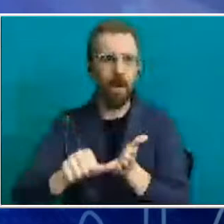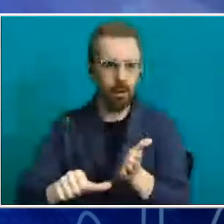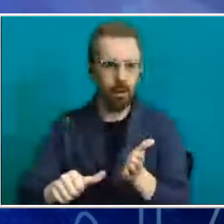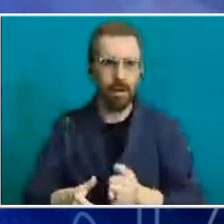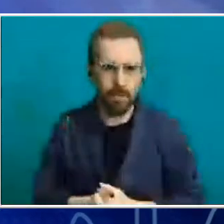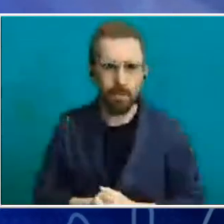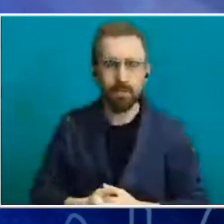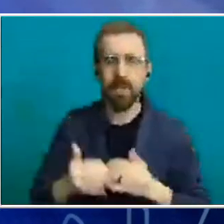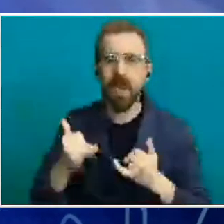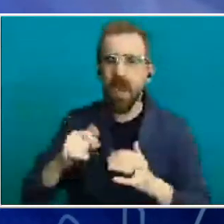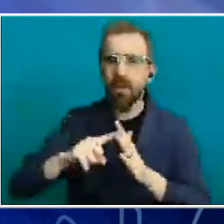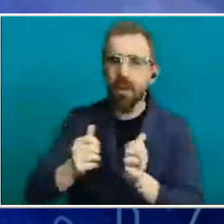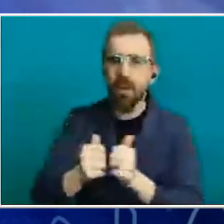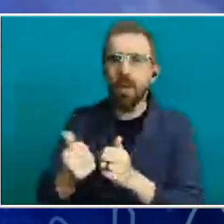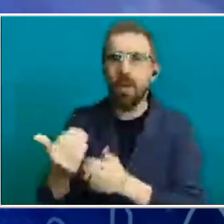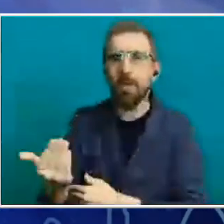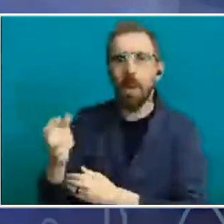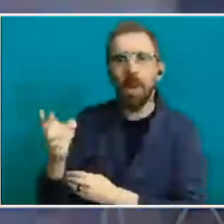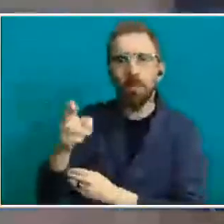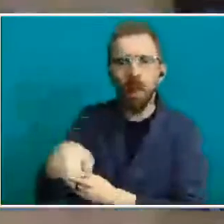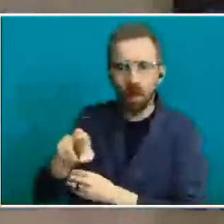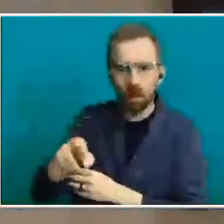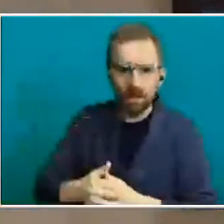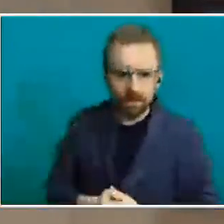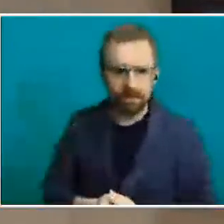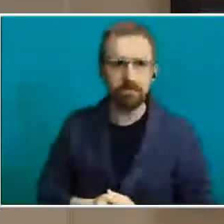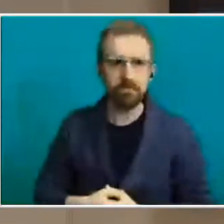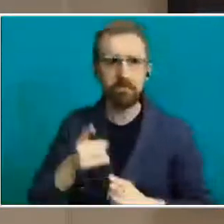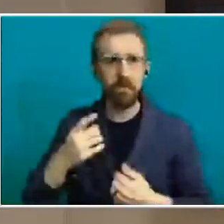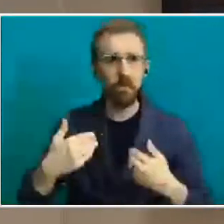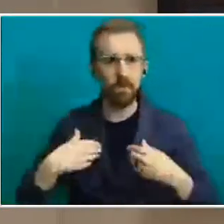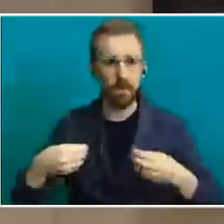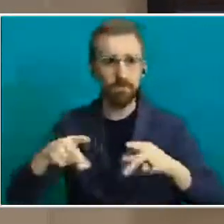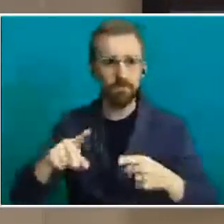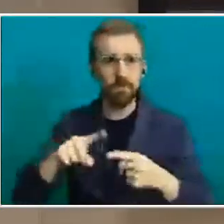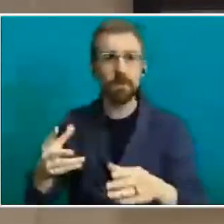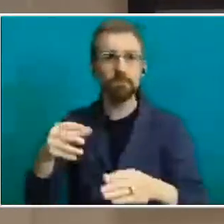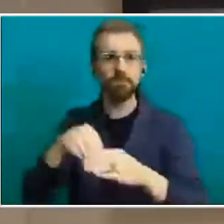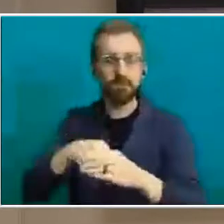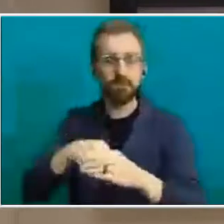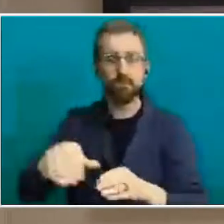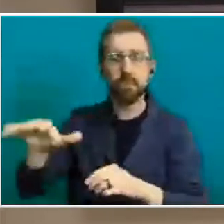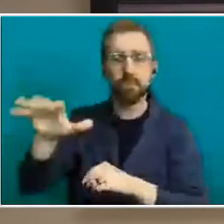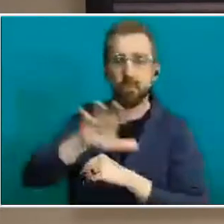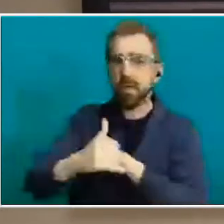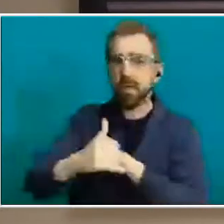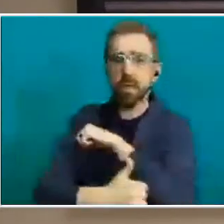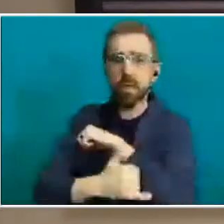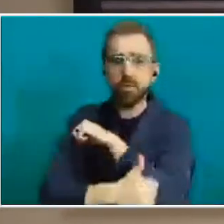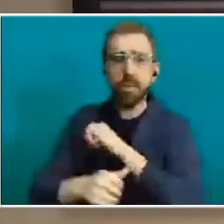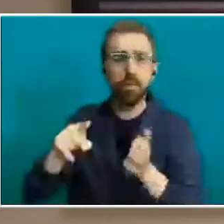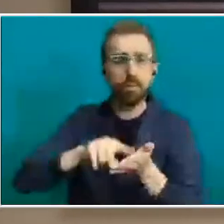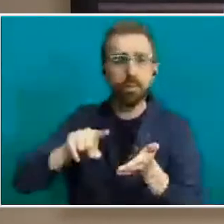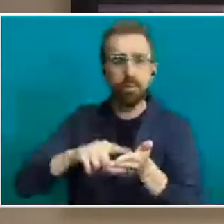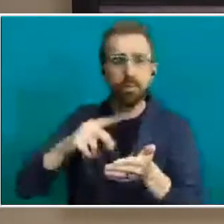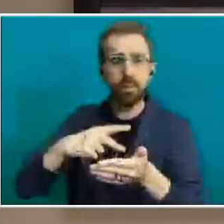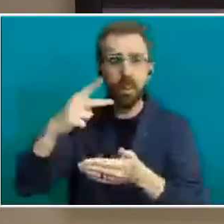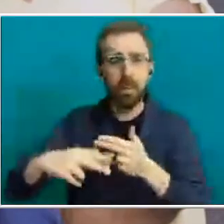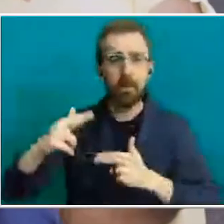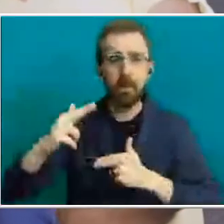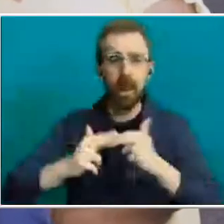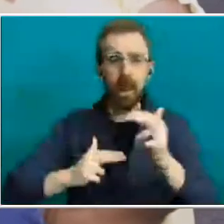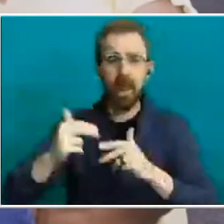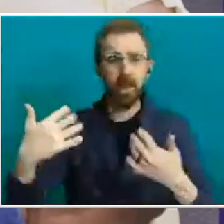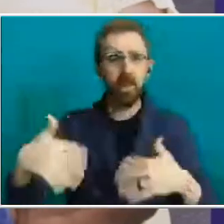rounds. You have the chance to participate in a nationwide research program building one of the most diverse